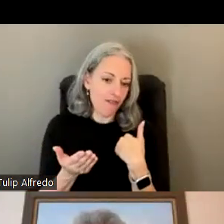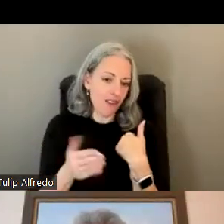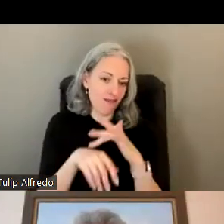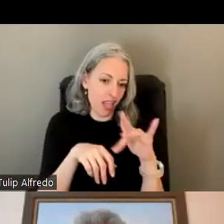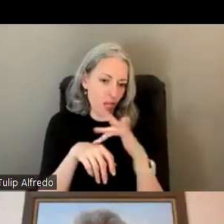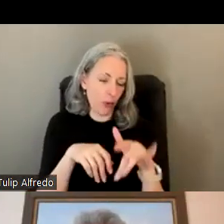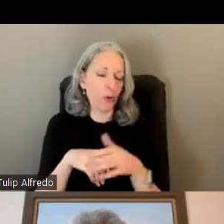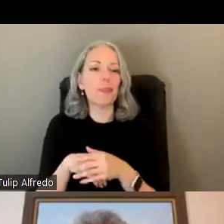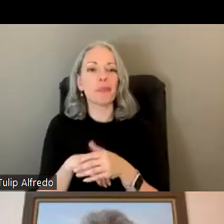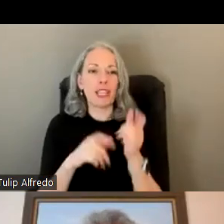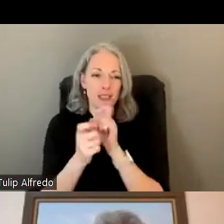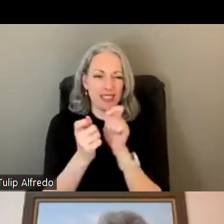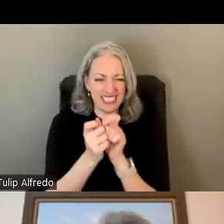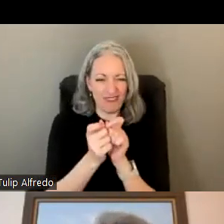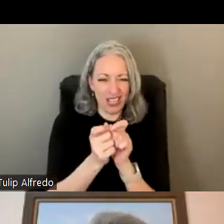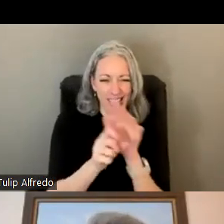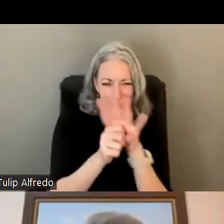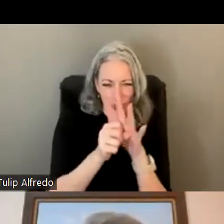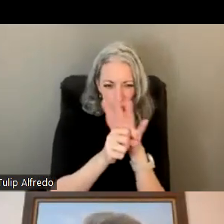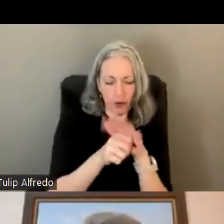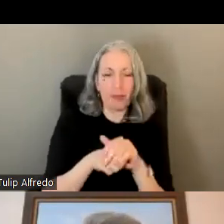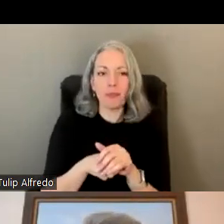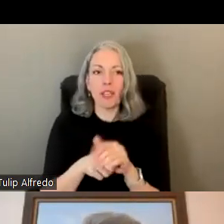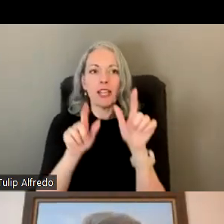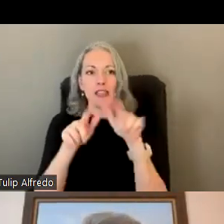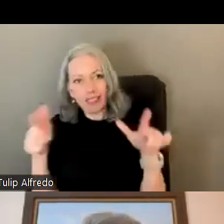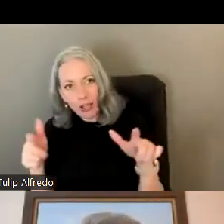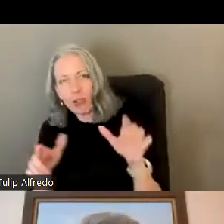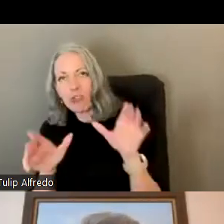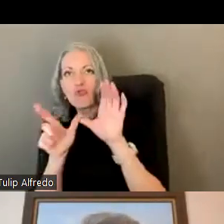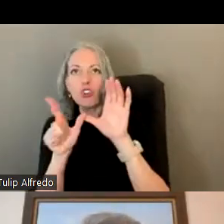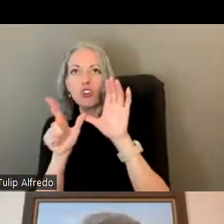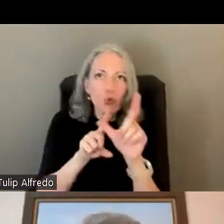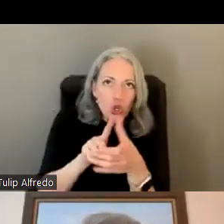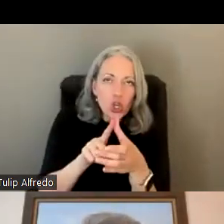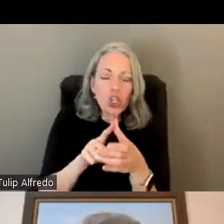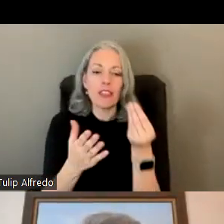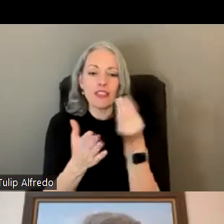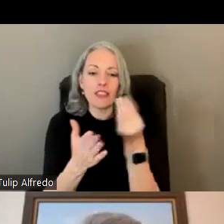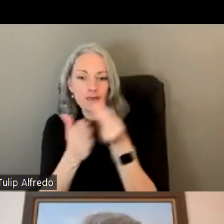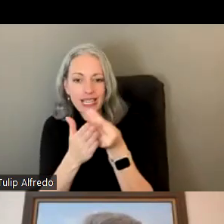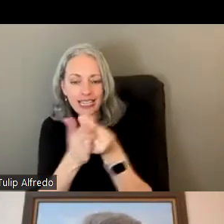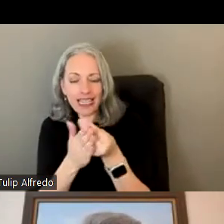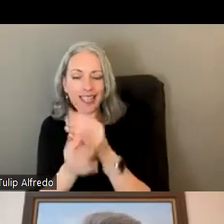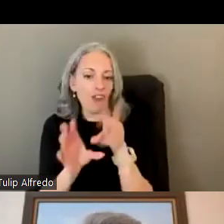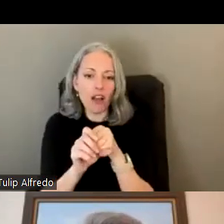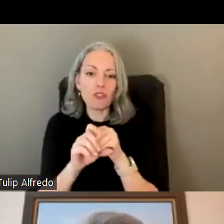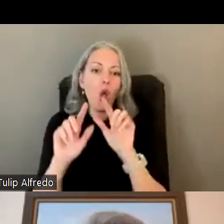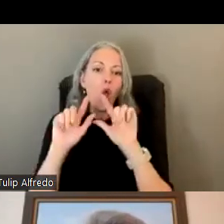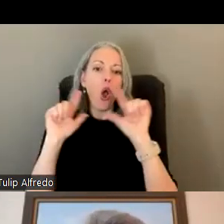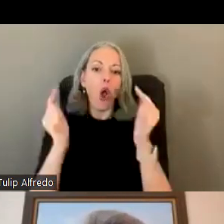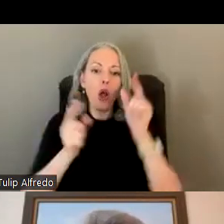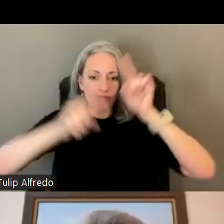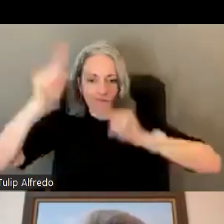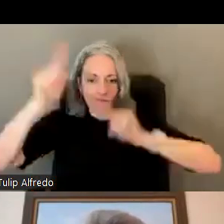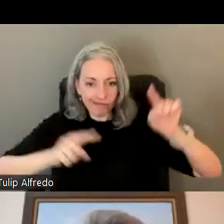that particular locale. The language, the culture, the financial, socioeconomic status, they all vary greatly, as